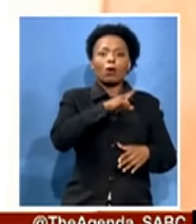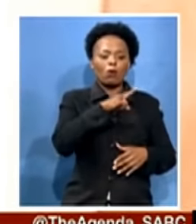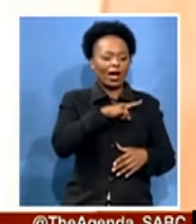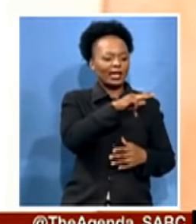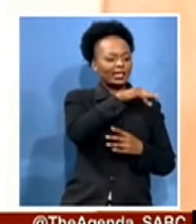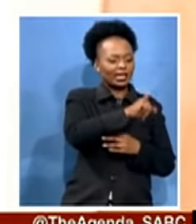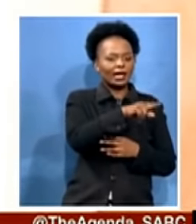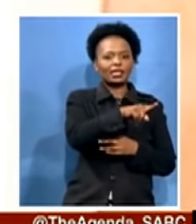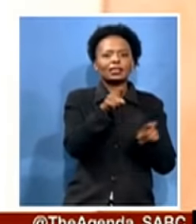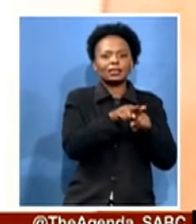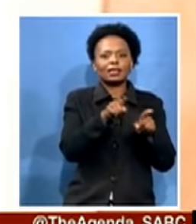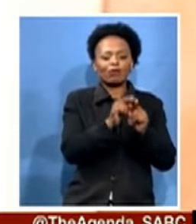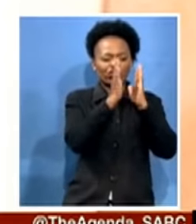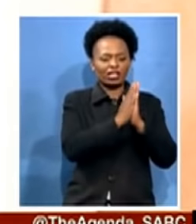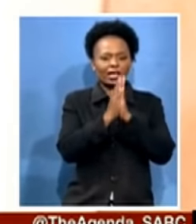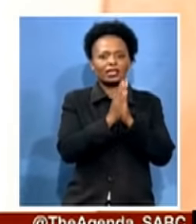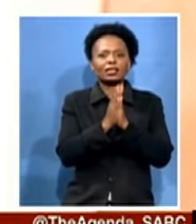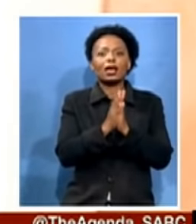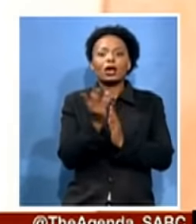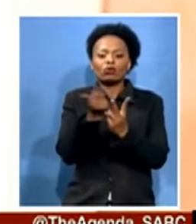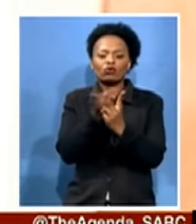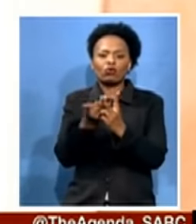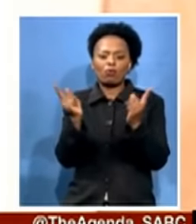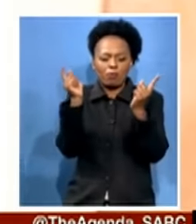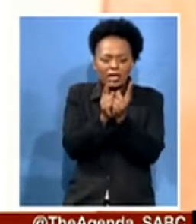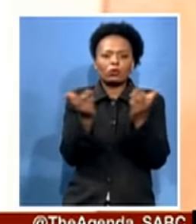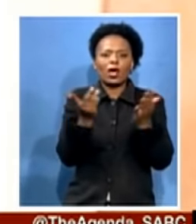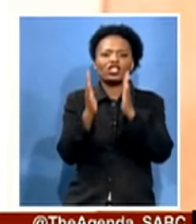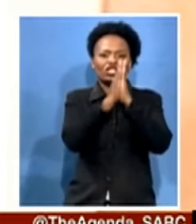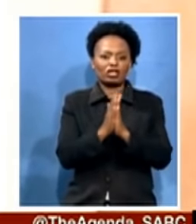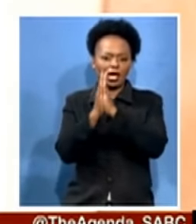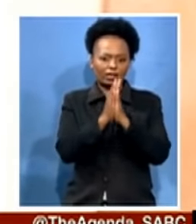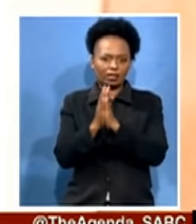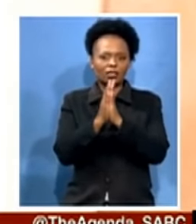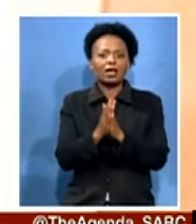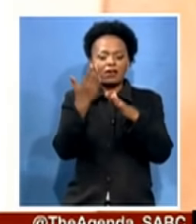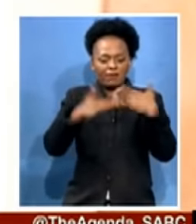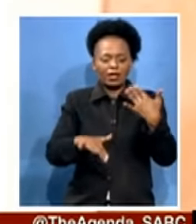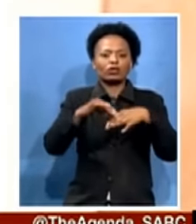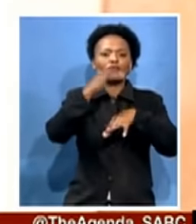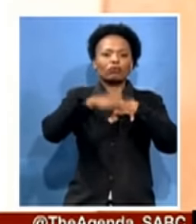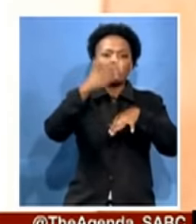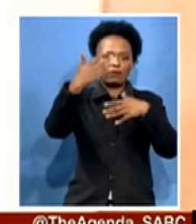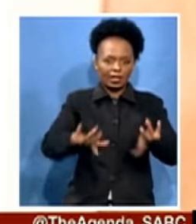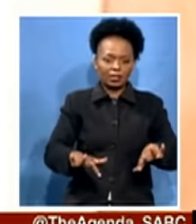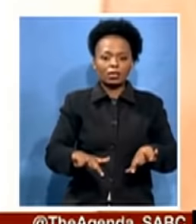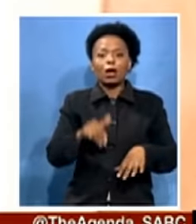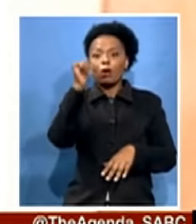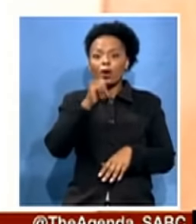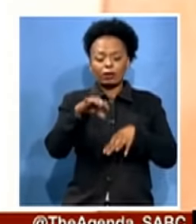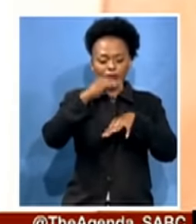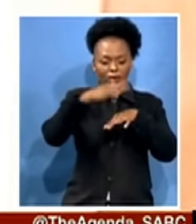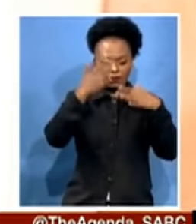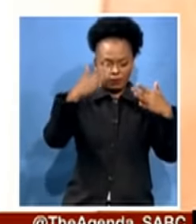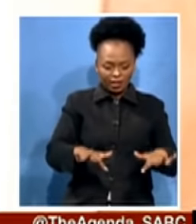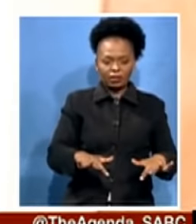how the two met and ended up getting married. And then after spending a time here in South Africa, they